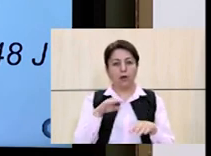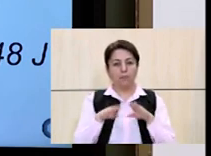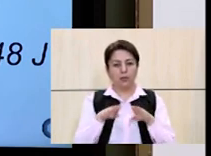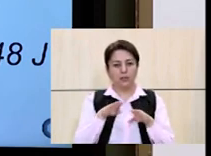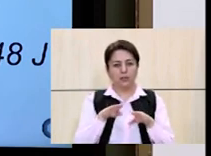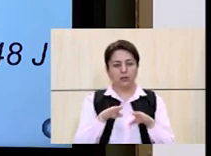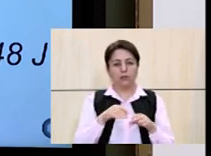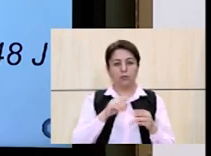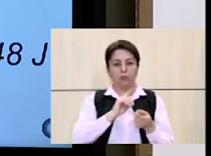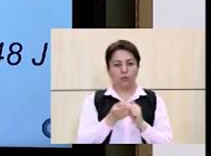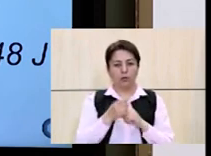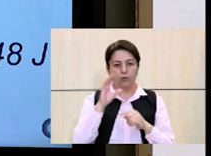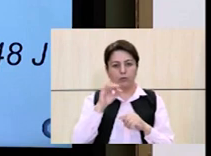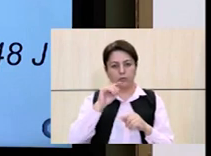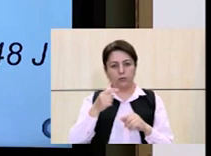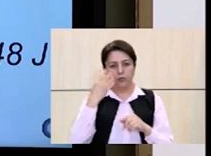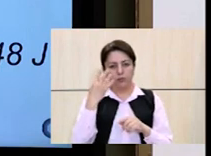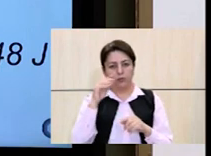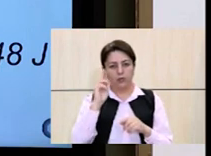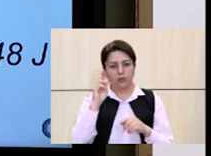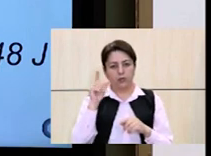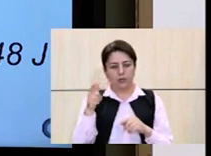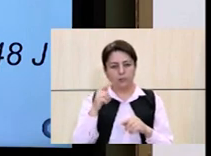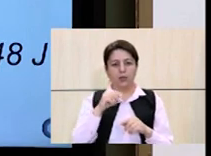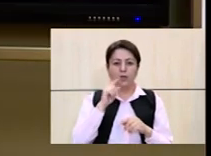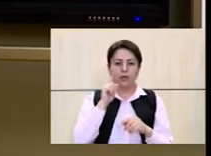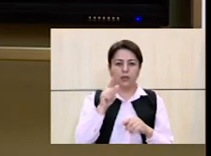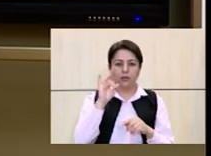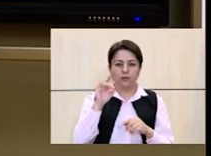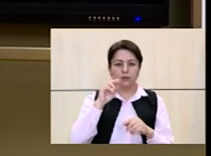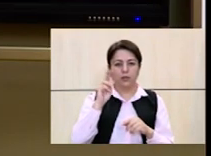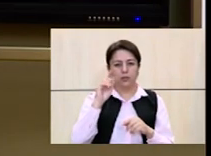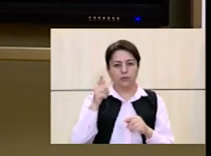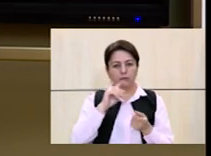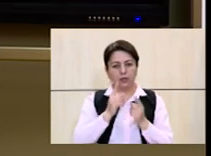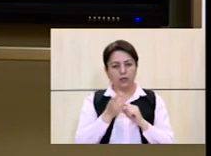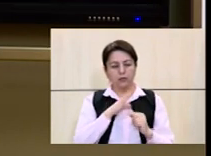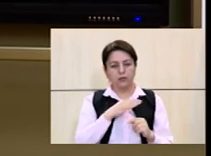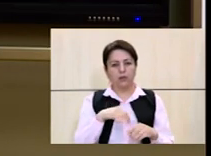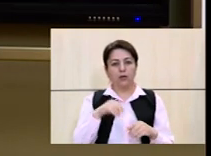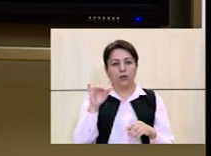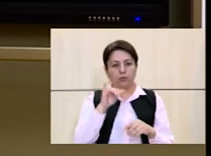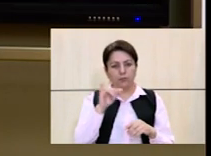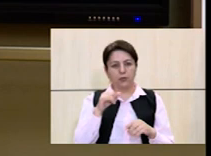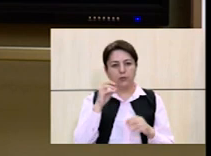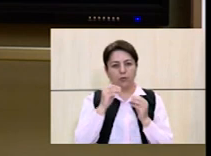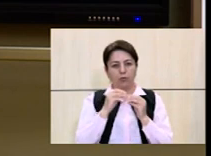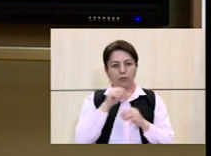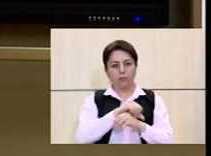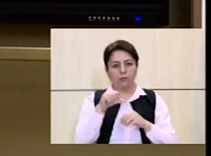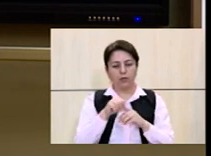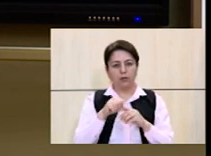o'rniga 0,4 kg, ya'ni grammni kilogrammga aylantirdik. Ko'paytiramiz 10 metr taqsim